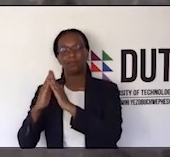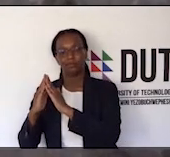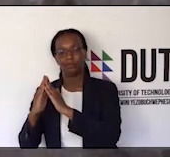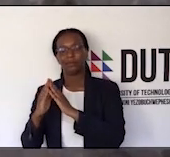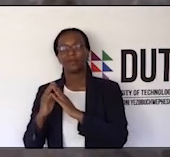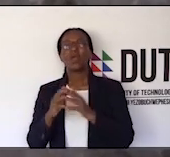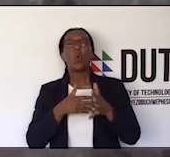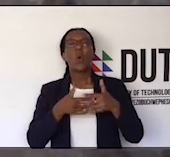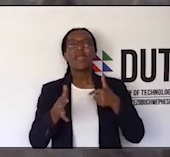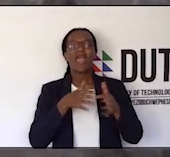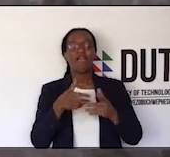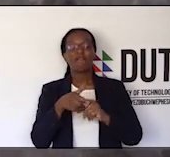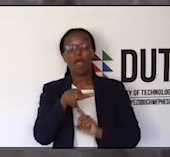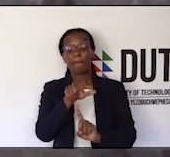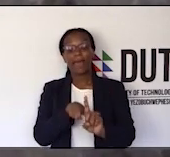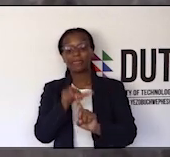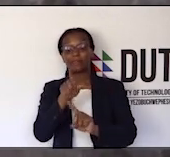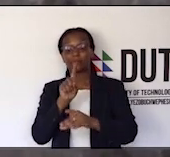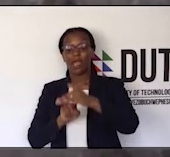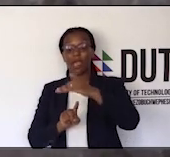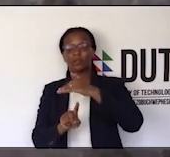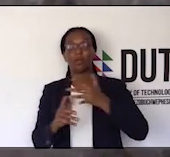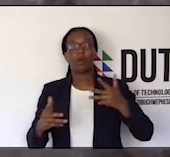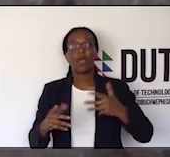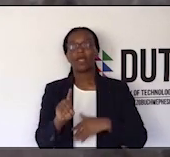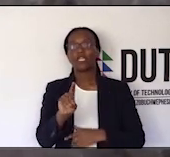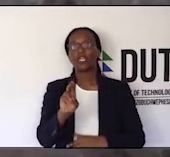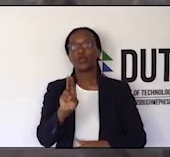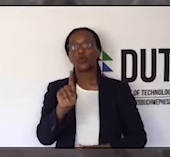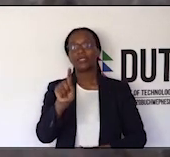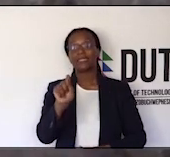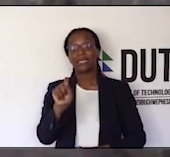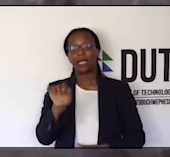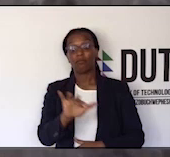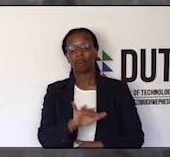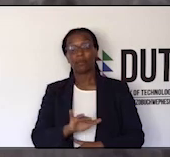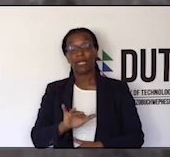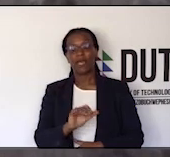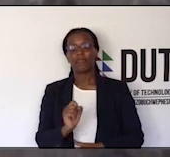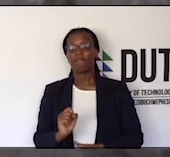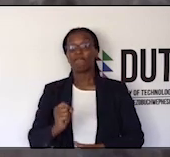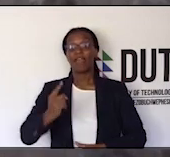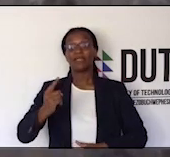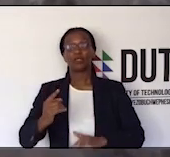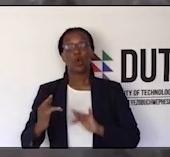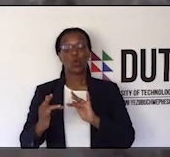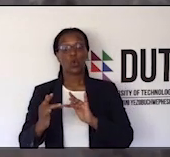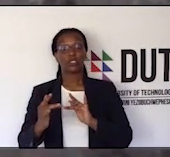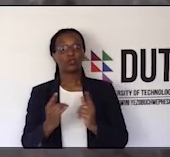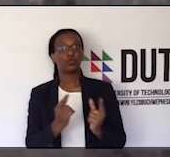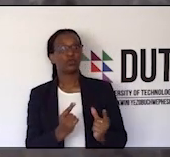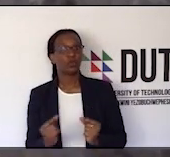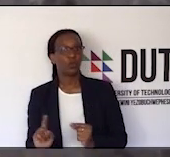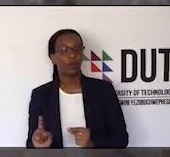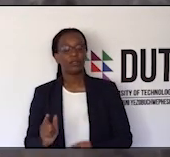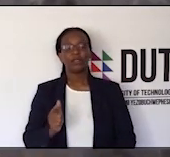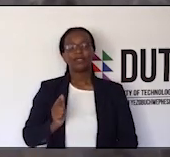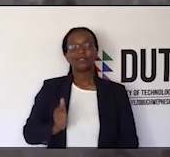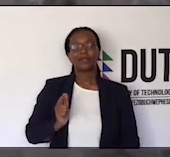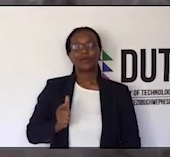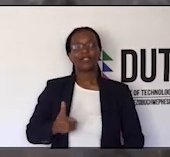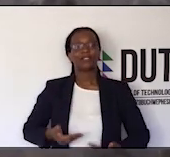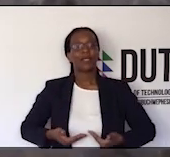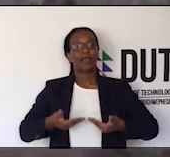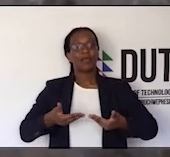Whenever a person enters any of the DUT sites, the first line of contact is the security